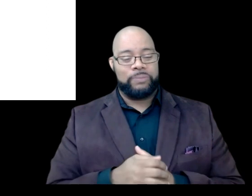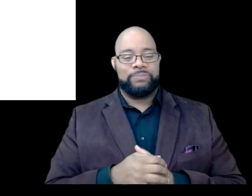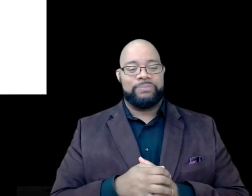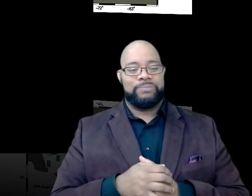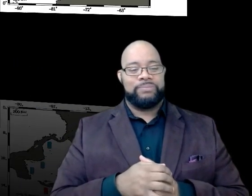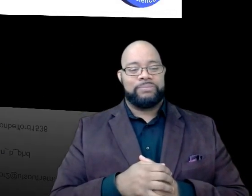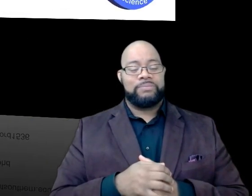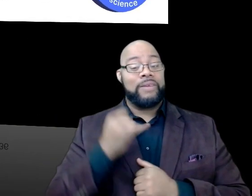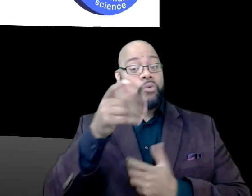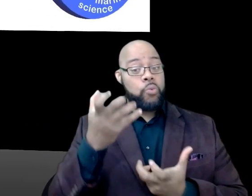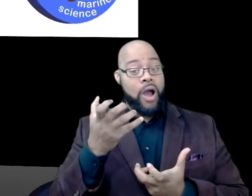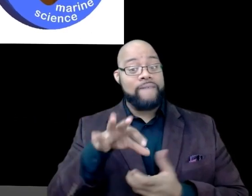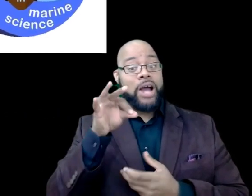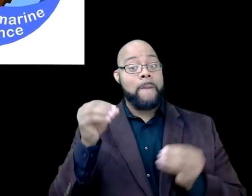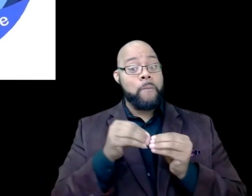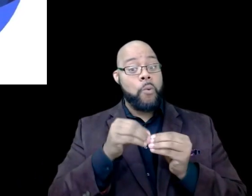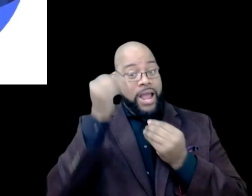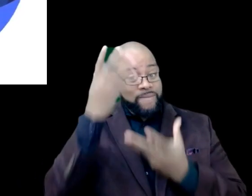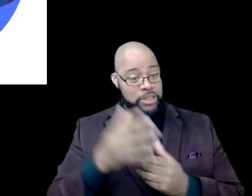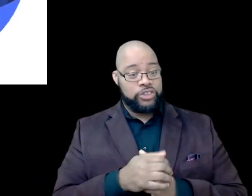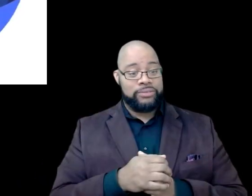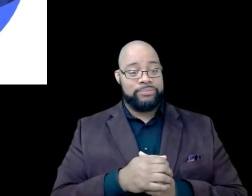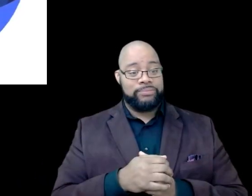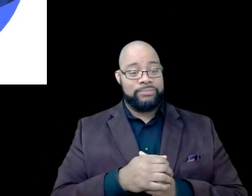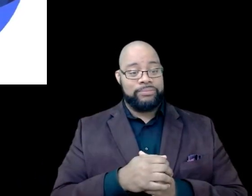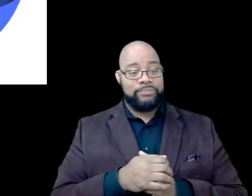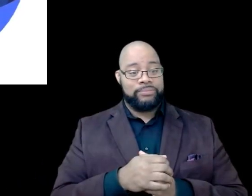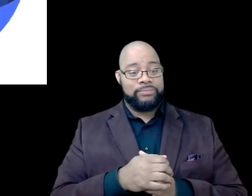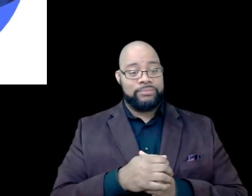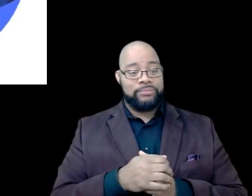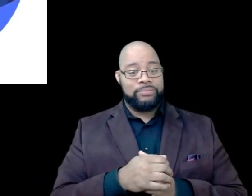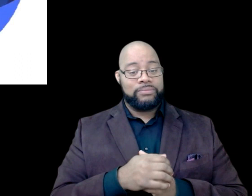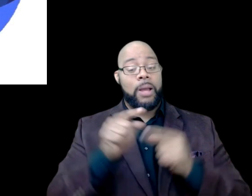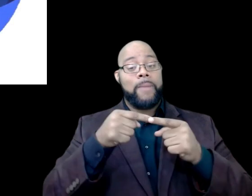interesting. If you want to find out more information